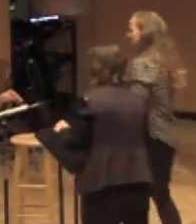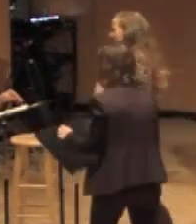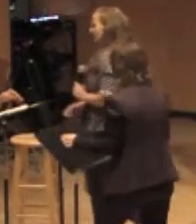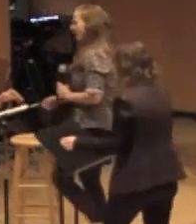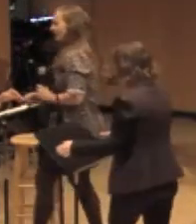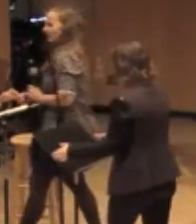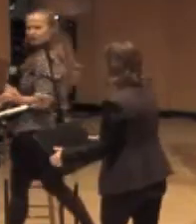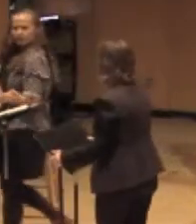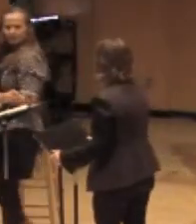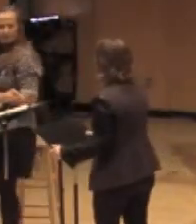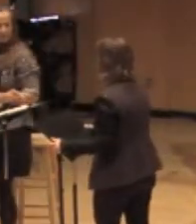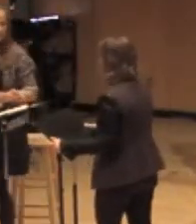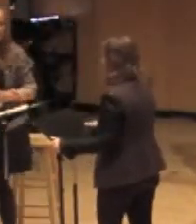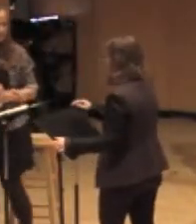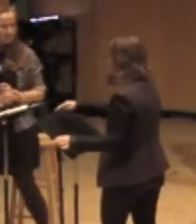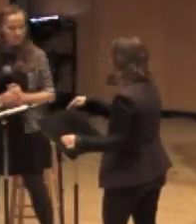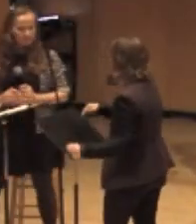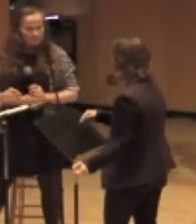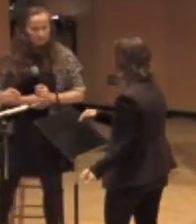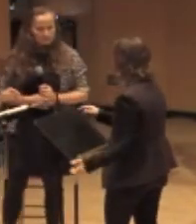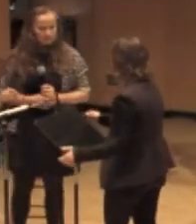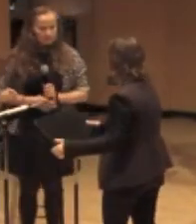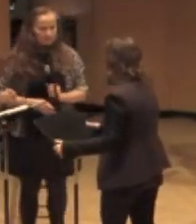enter I mean